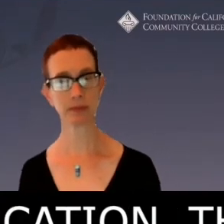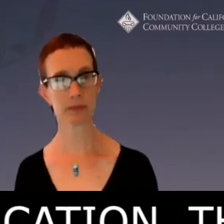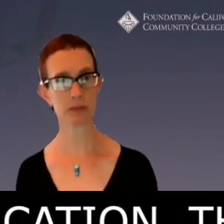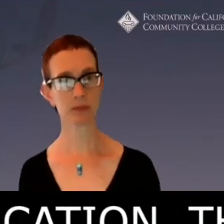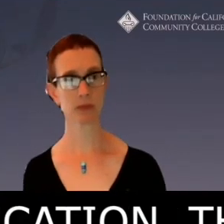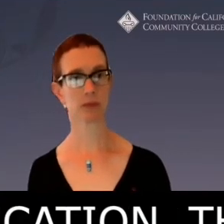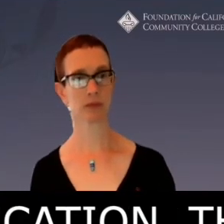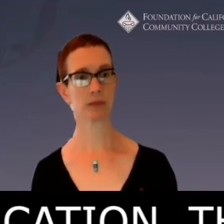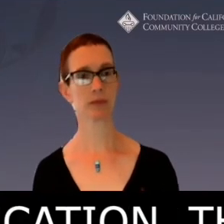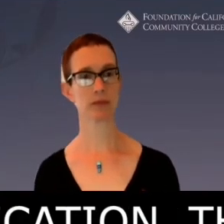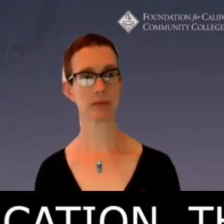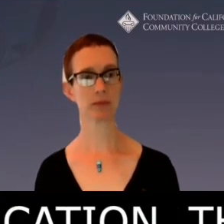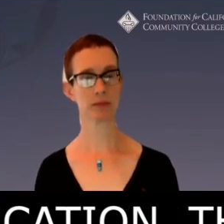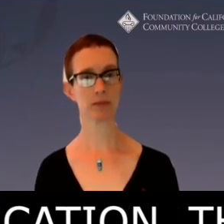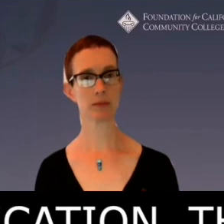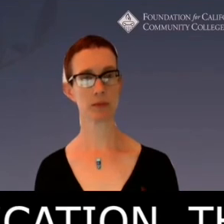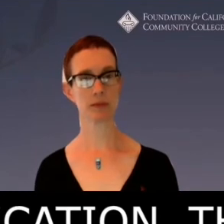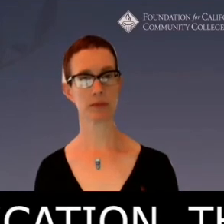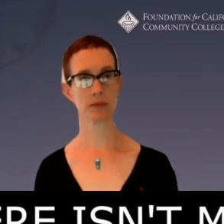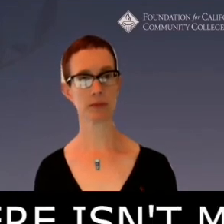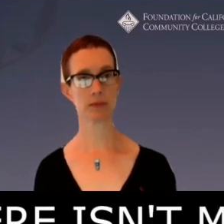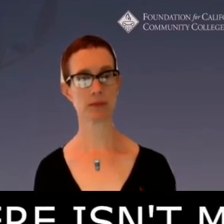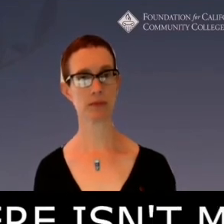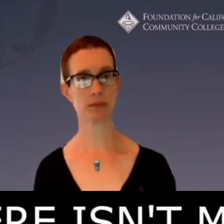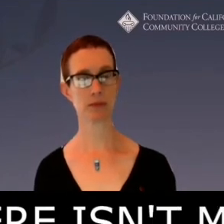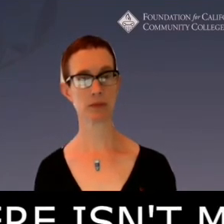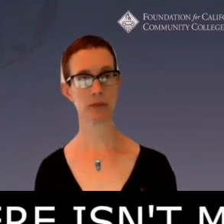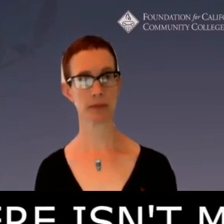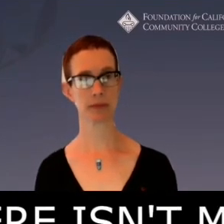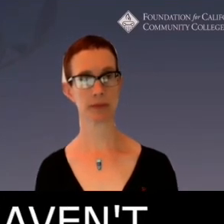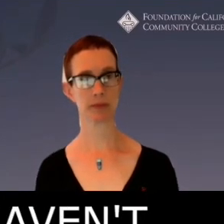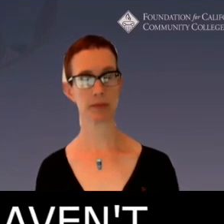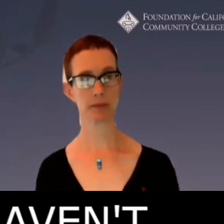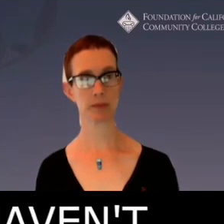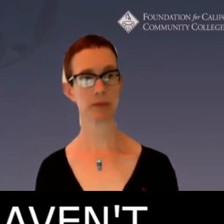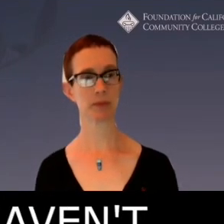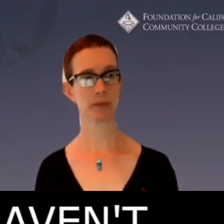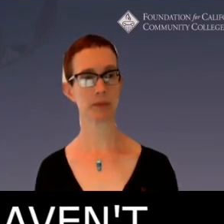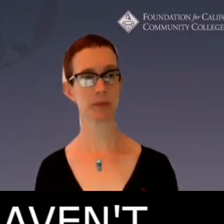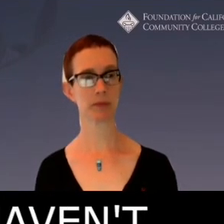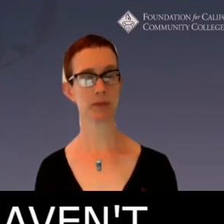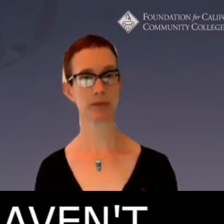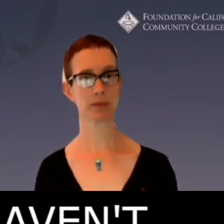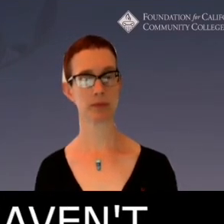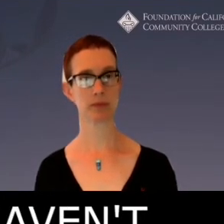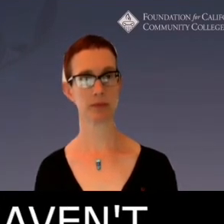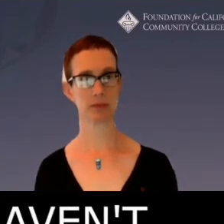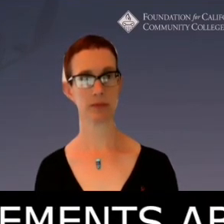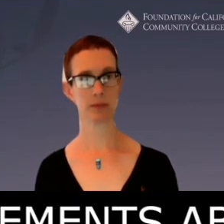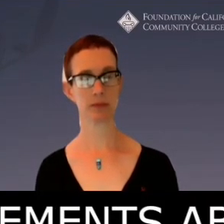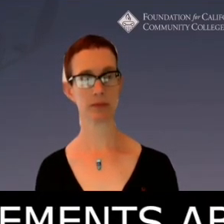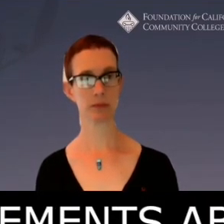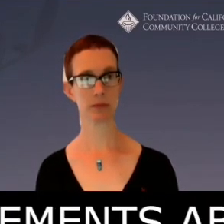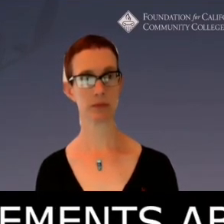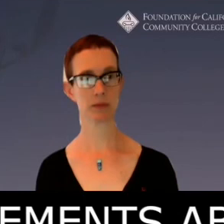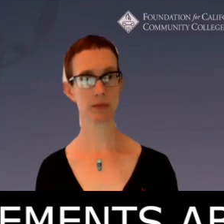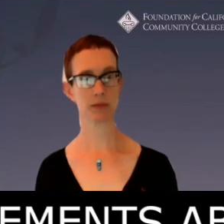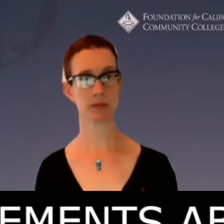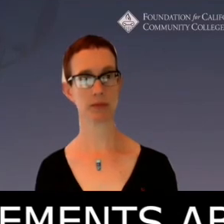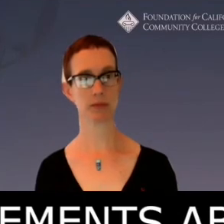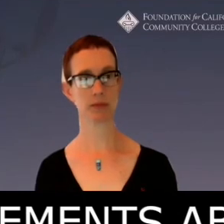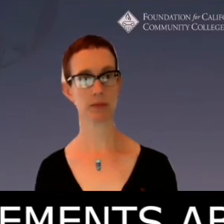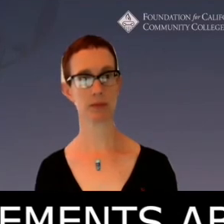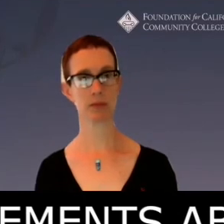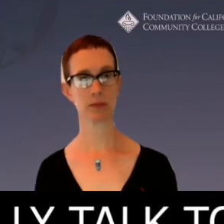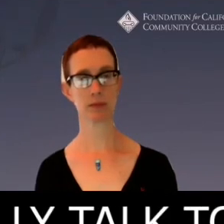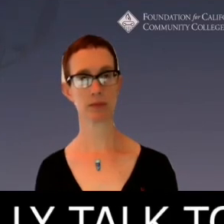much to say at this point. We haven't finalized it or made agreements about that yet, so we can't really talk too much about it unless you